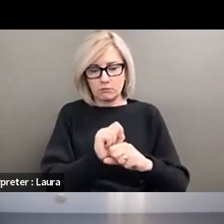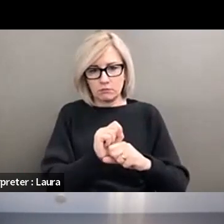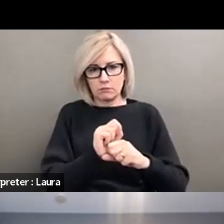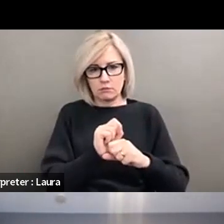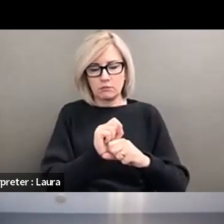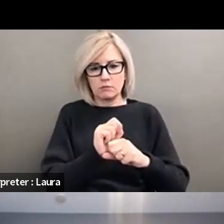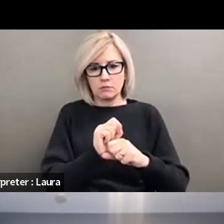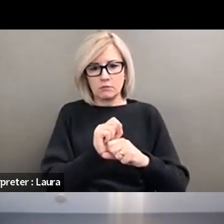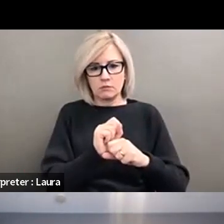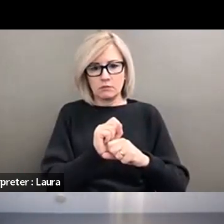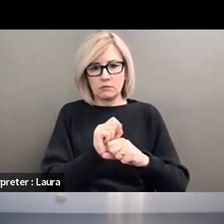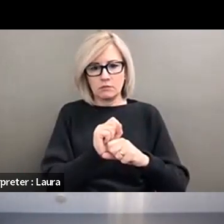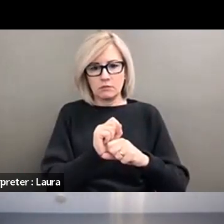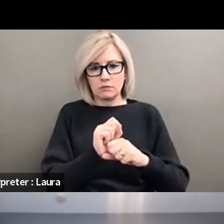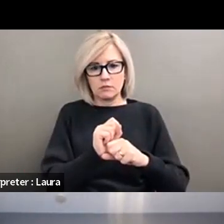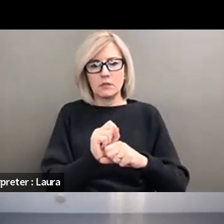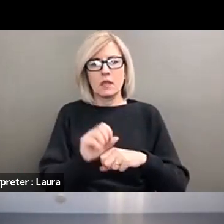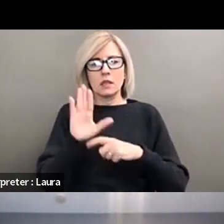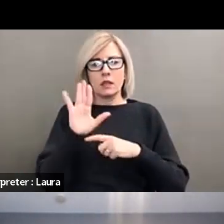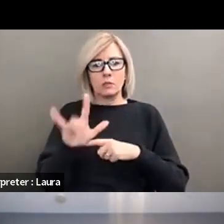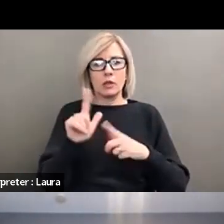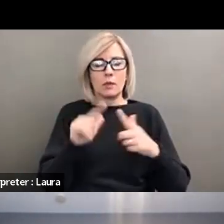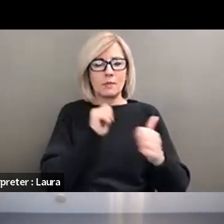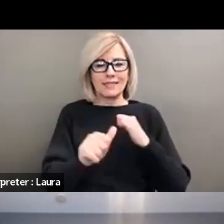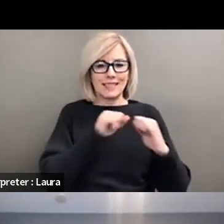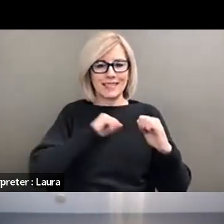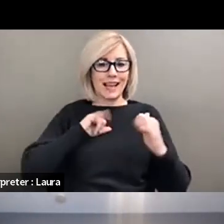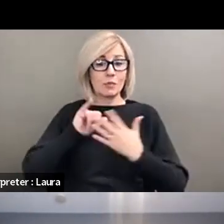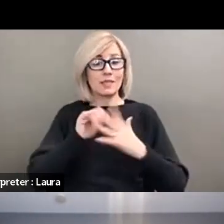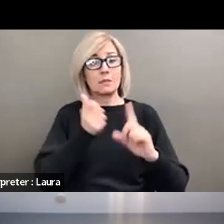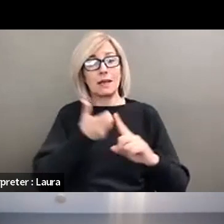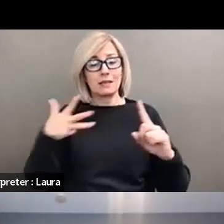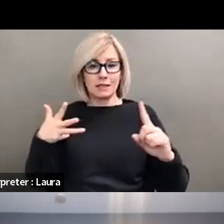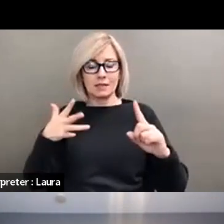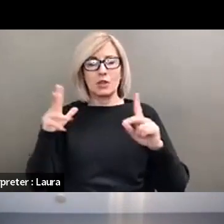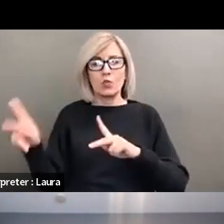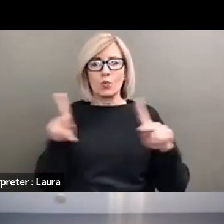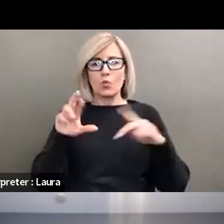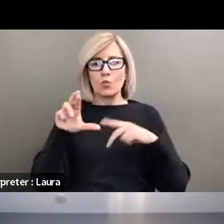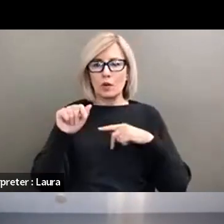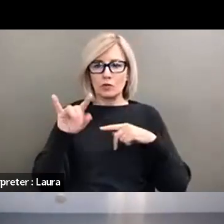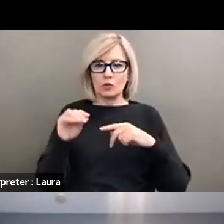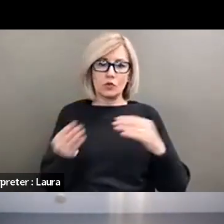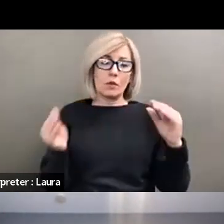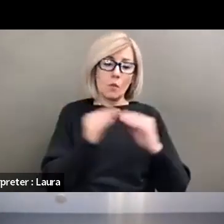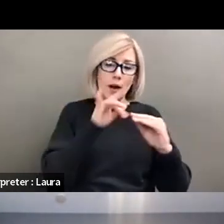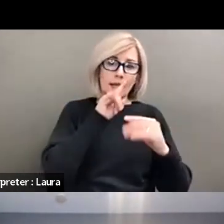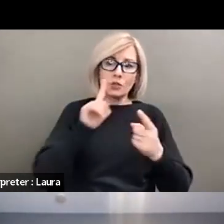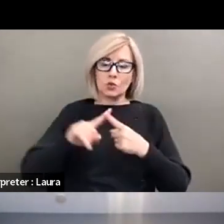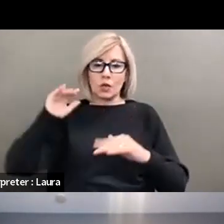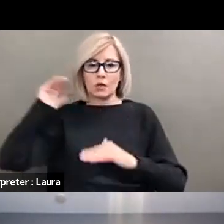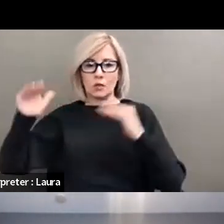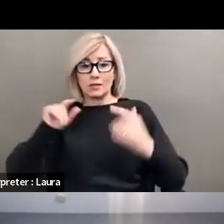that was passed in the Senate this session was about expanding the ratios, so there were more kids to an adult, especially